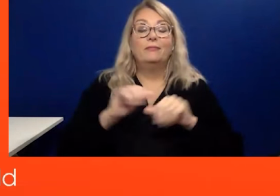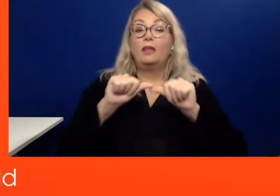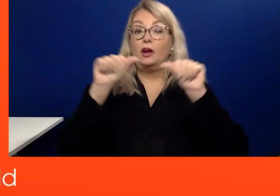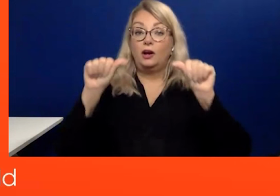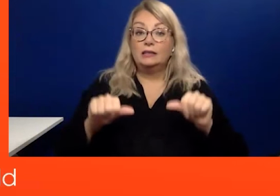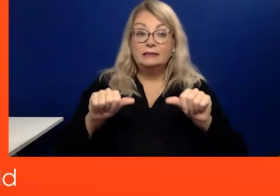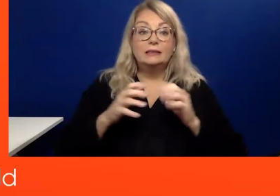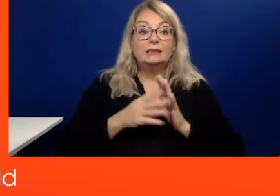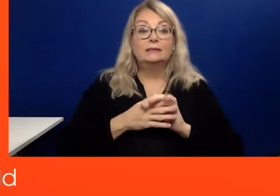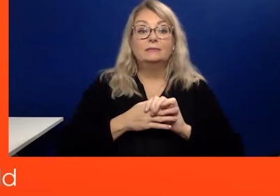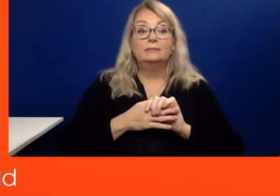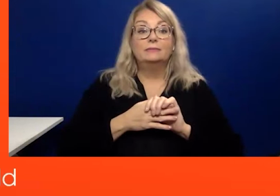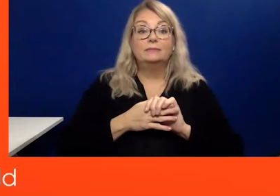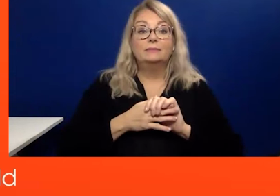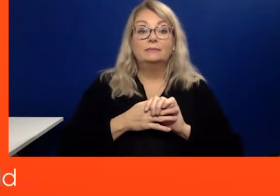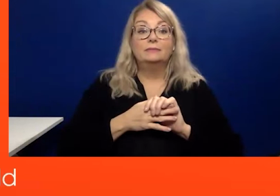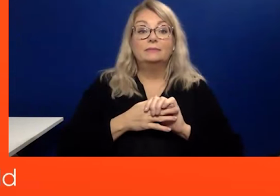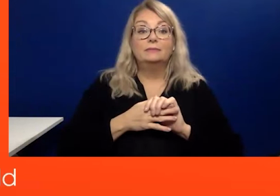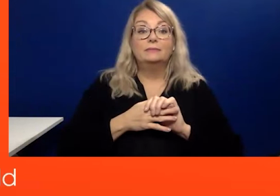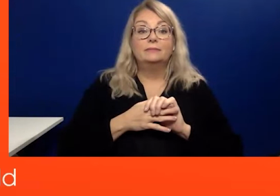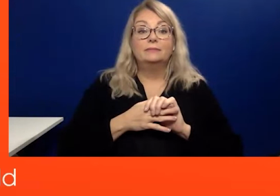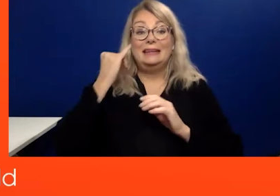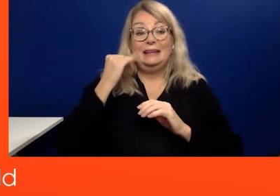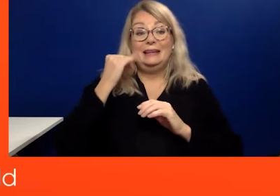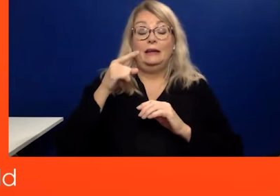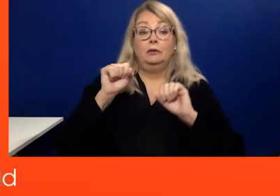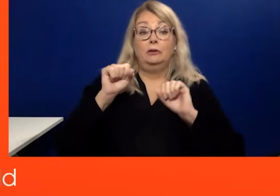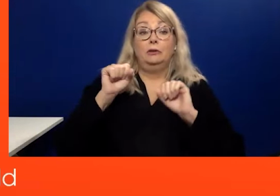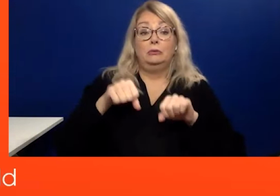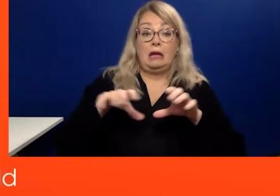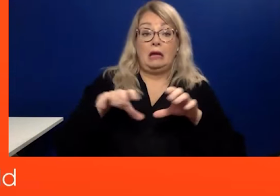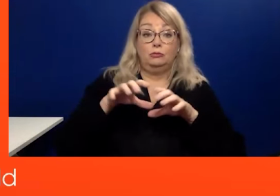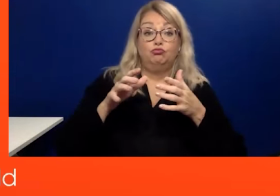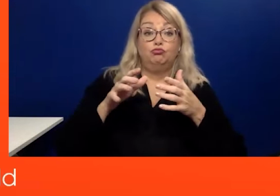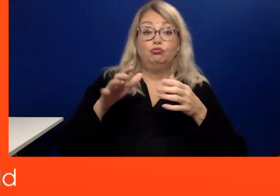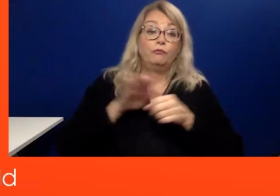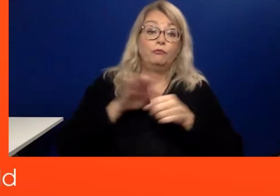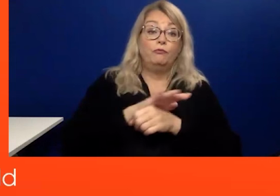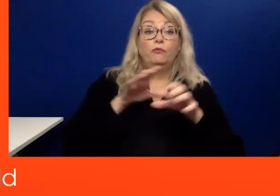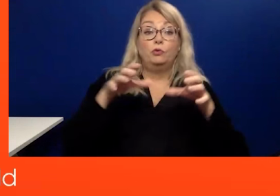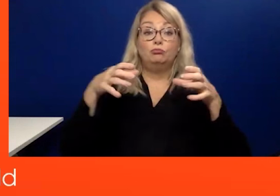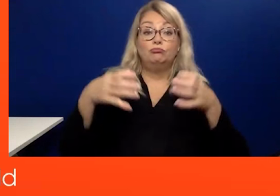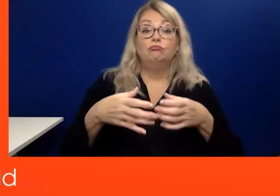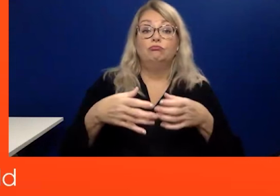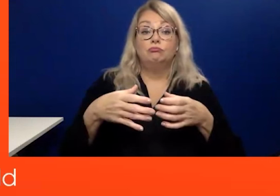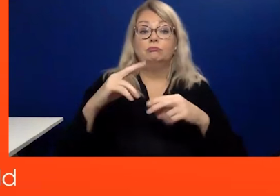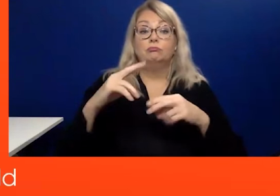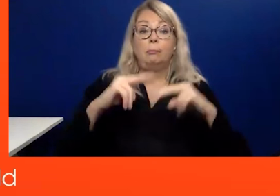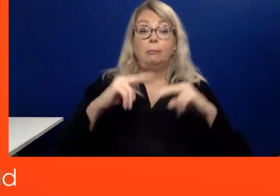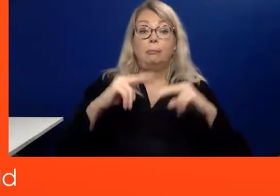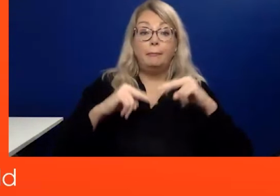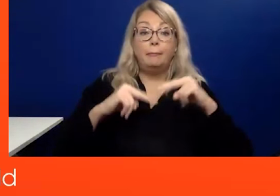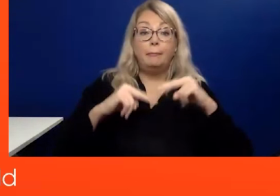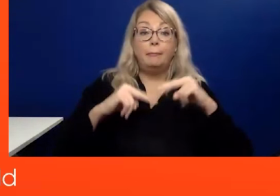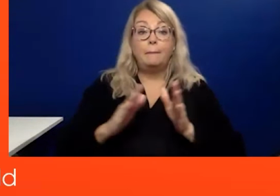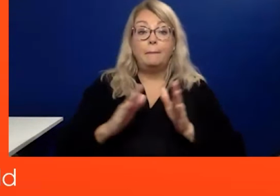demonstrate mastery? If you could do that, if that student could actually, they might be a relatively simple home, but to